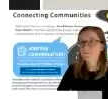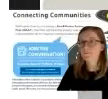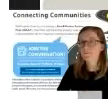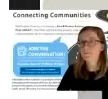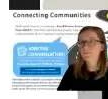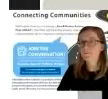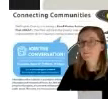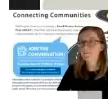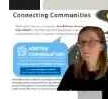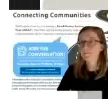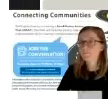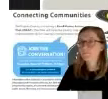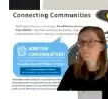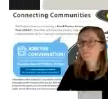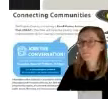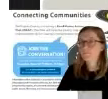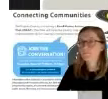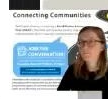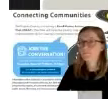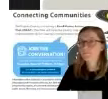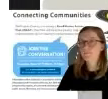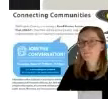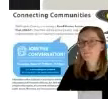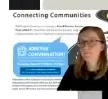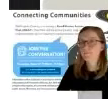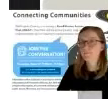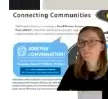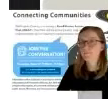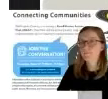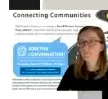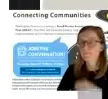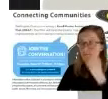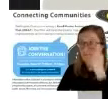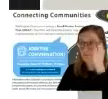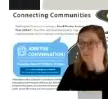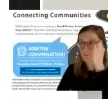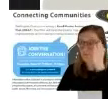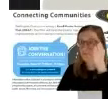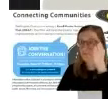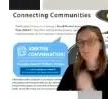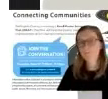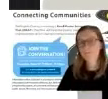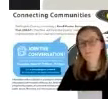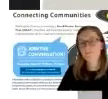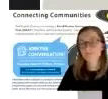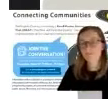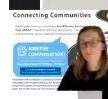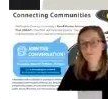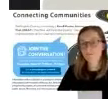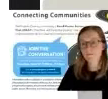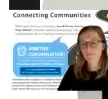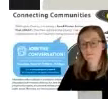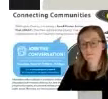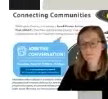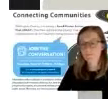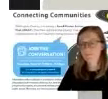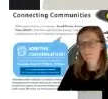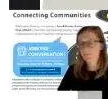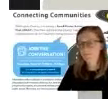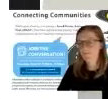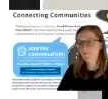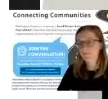the graphic that Dennis showed with the volume to capacity, which is the traffic volume compared to the